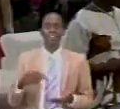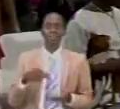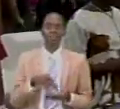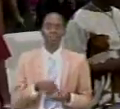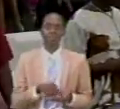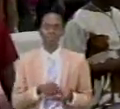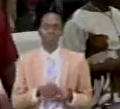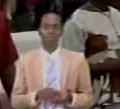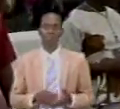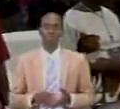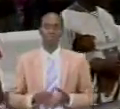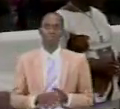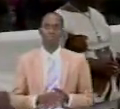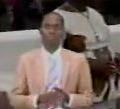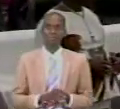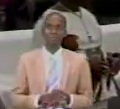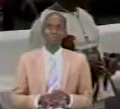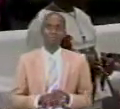foreign